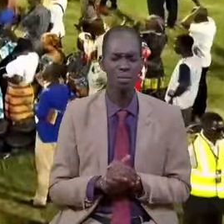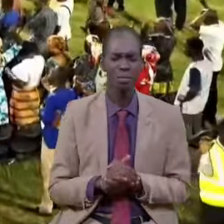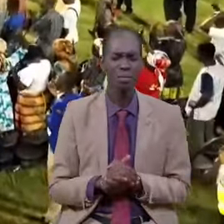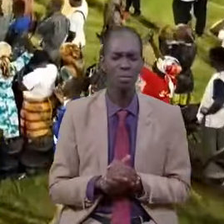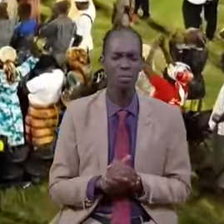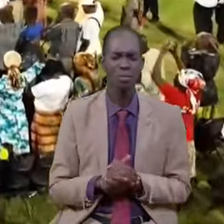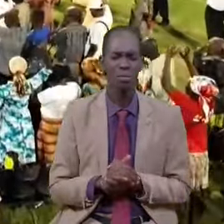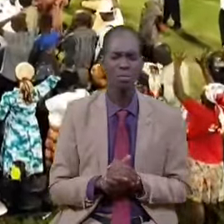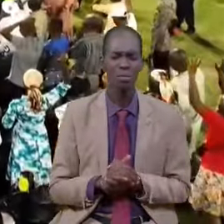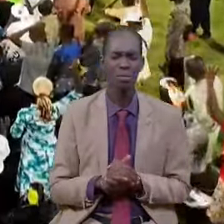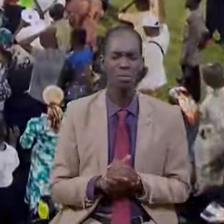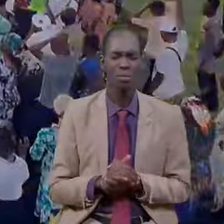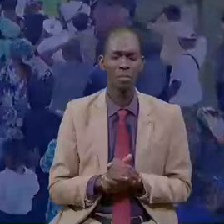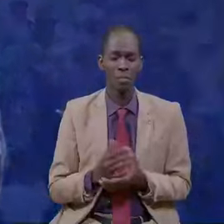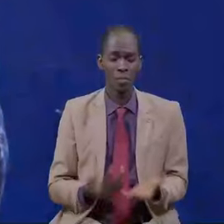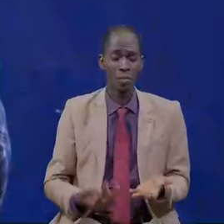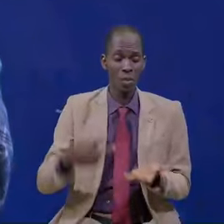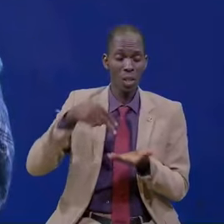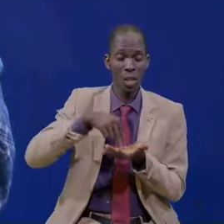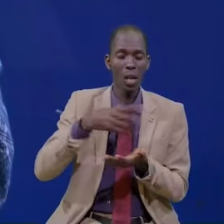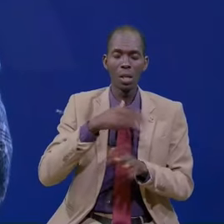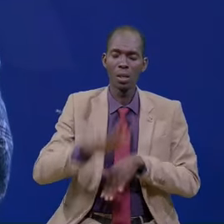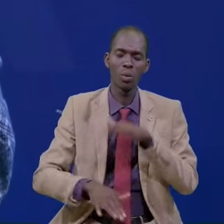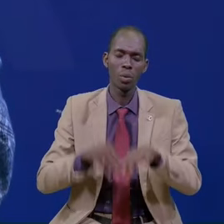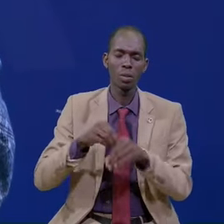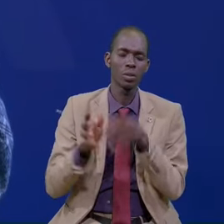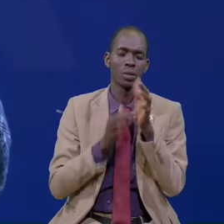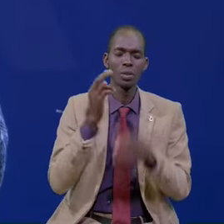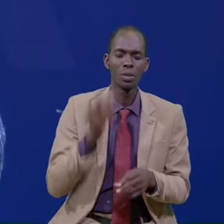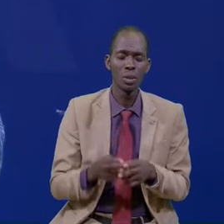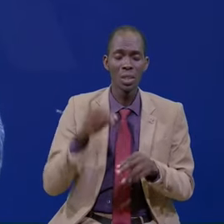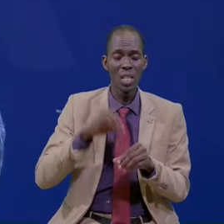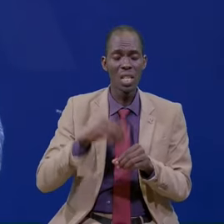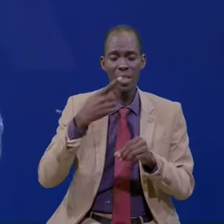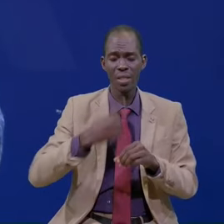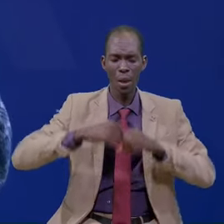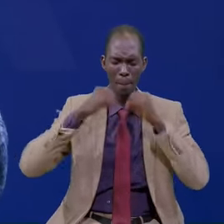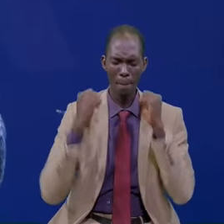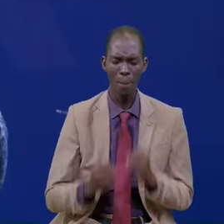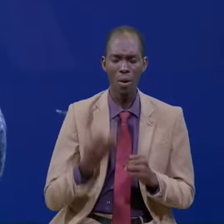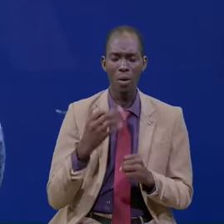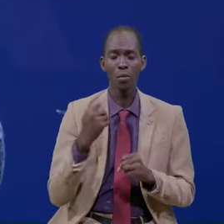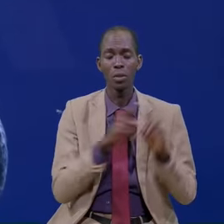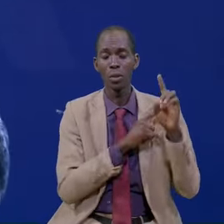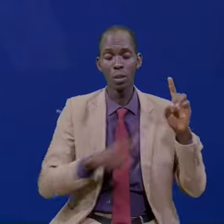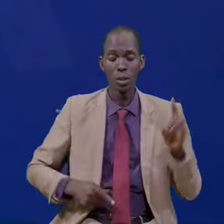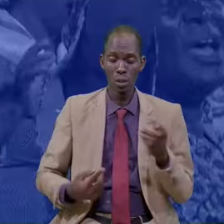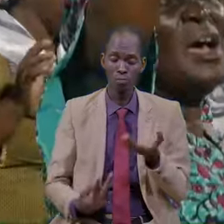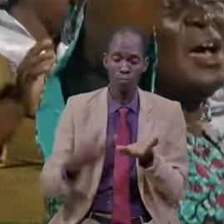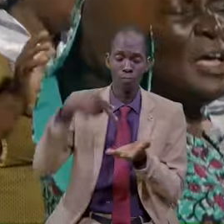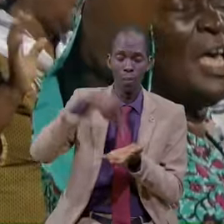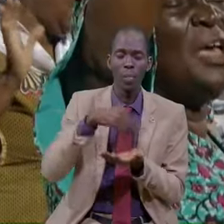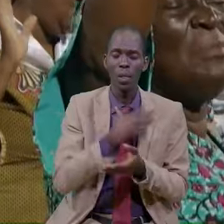name rise up and walk the power of the Lord rise up